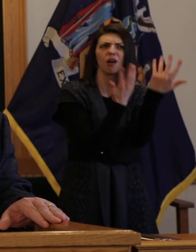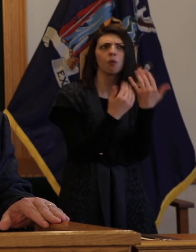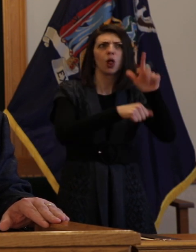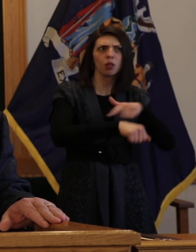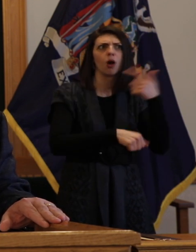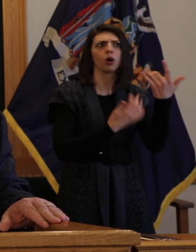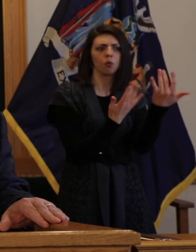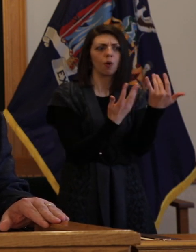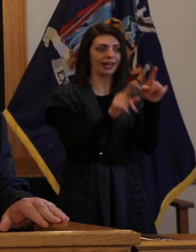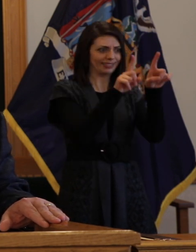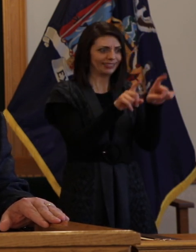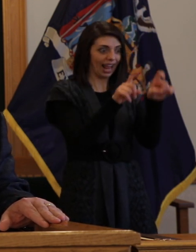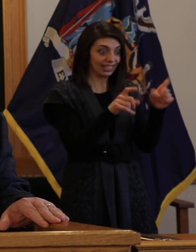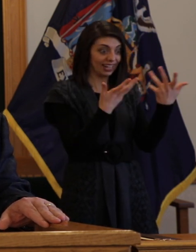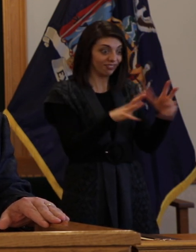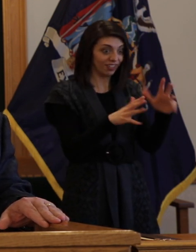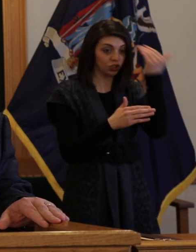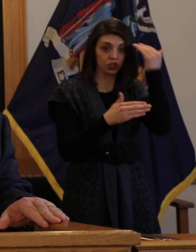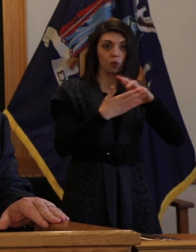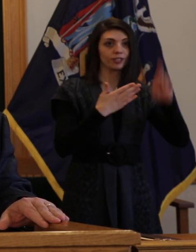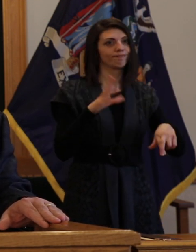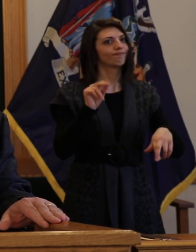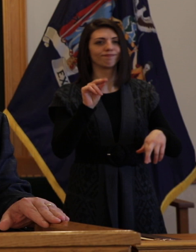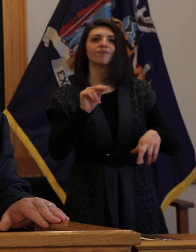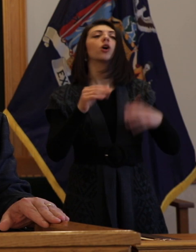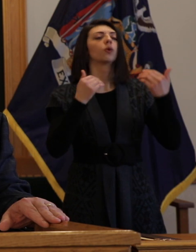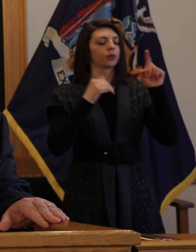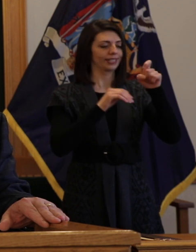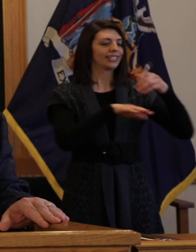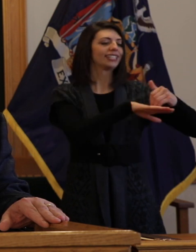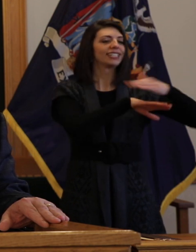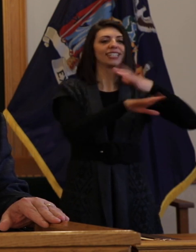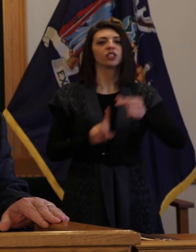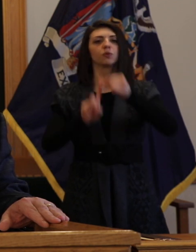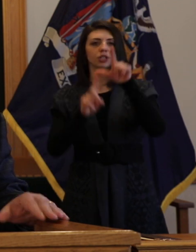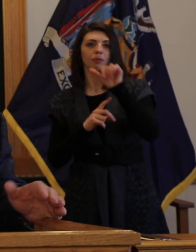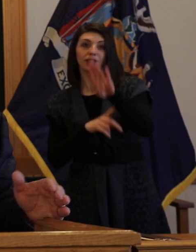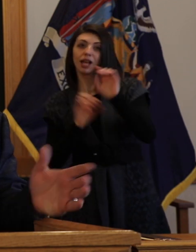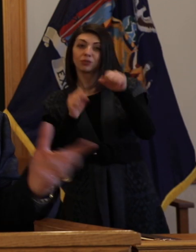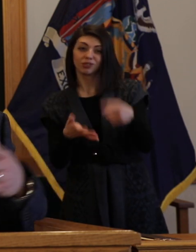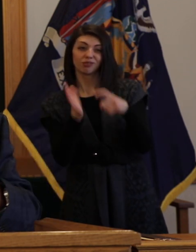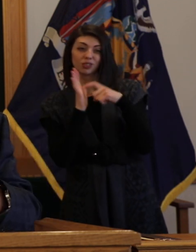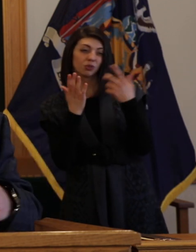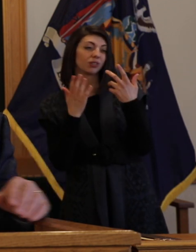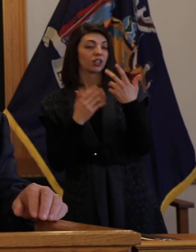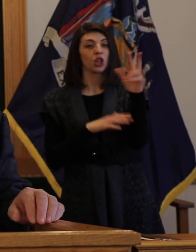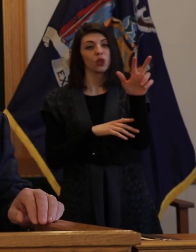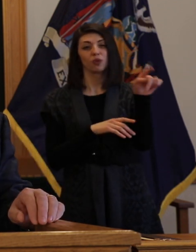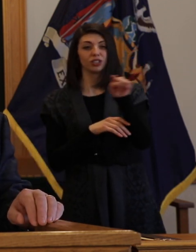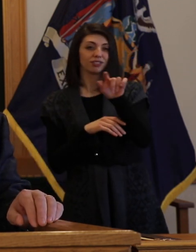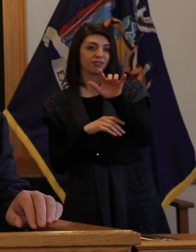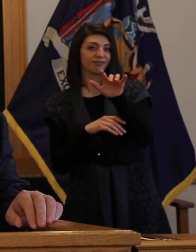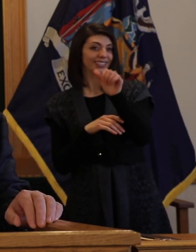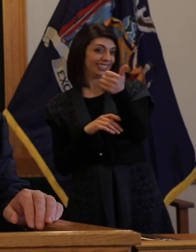they are then immediately sent to the testing lab, and unfortunately the test can take anywhere from 3 to 7 days according to the volume of tests